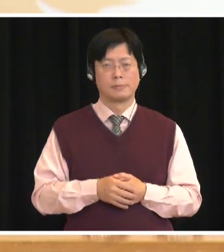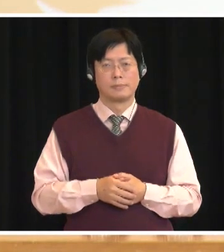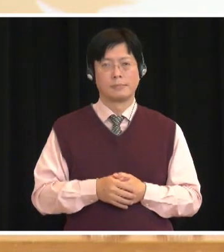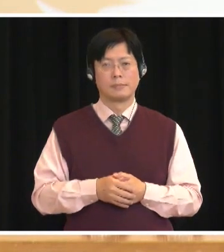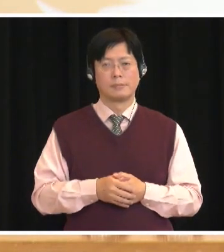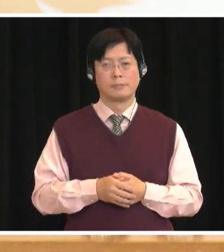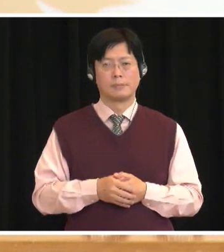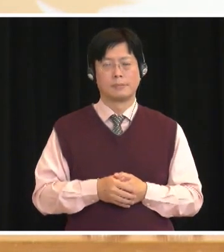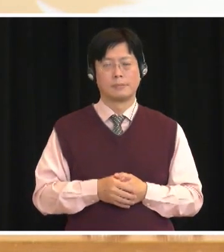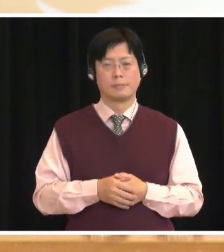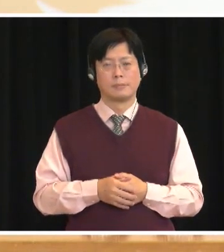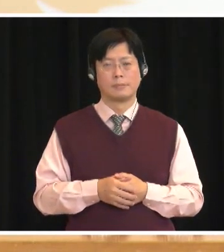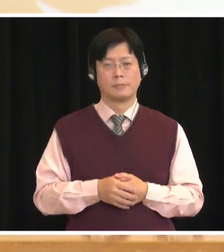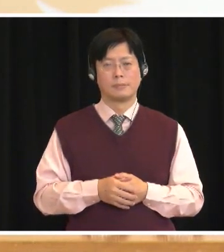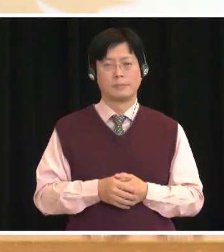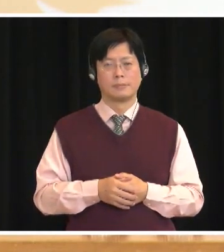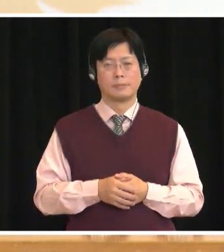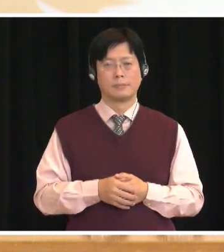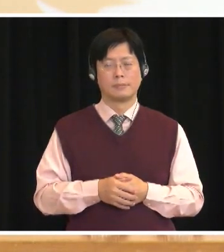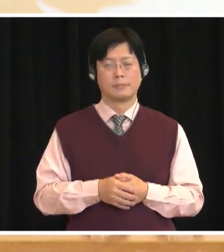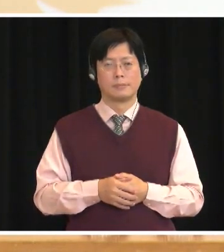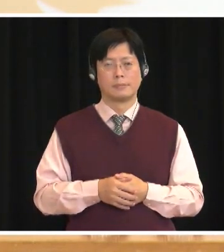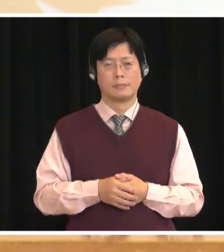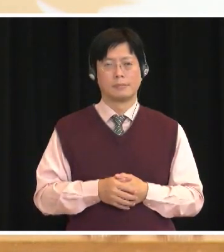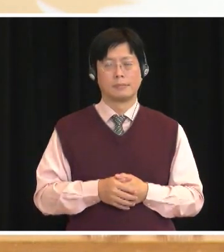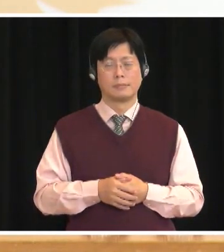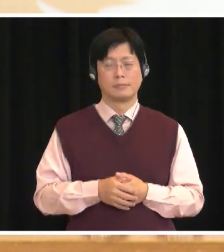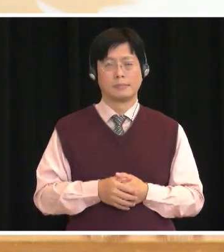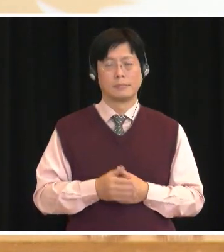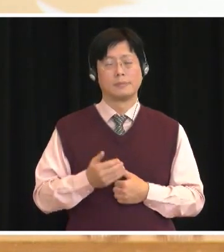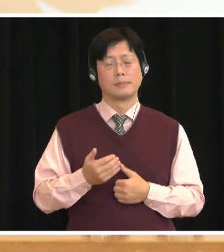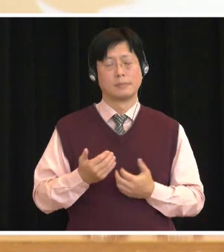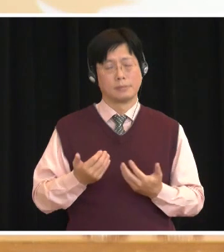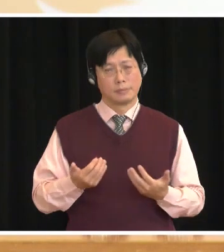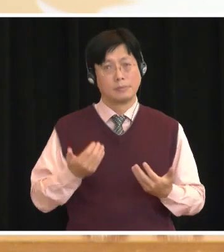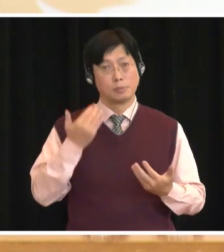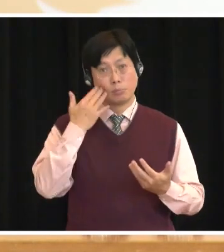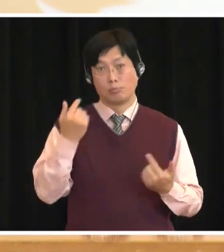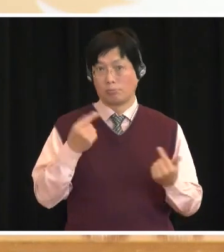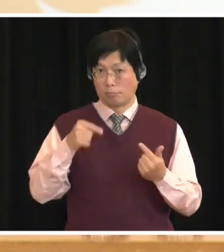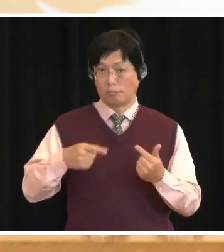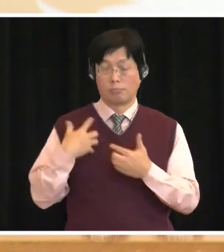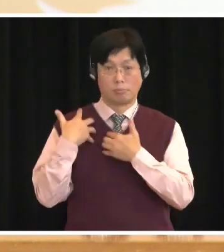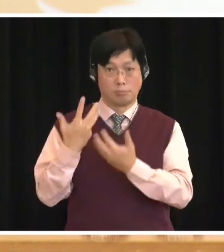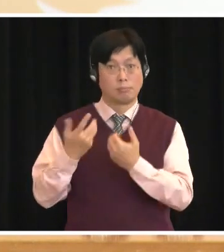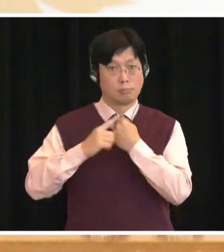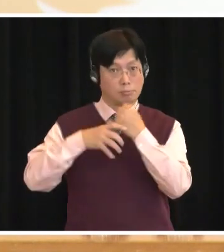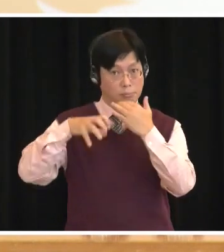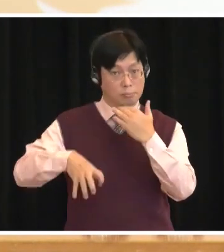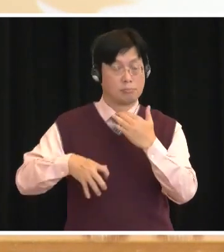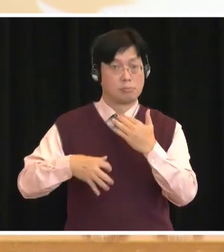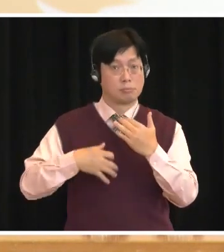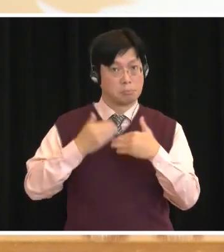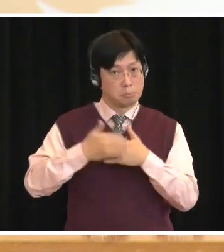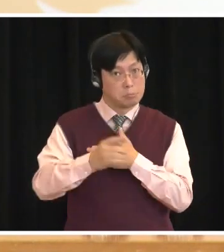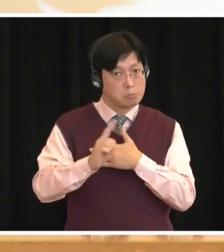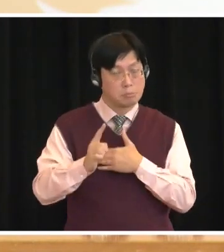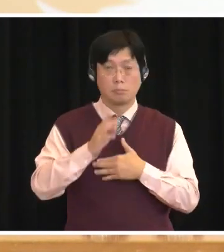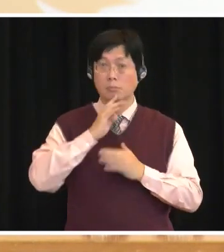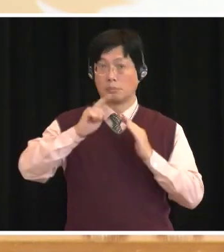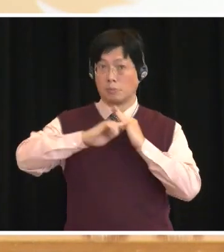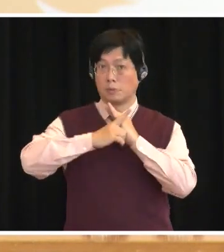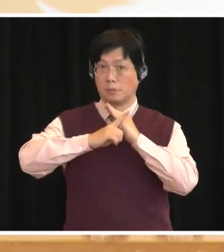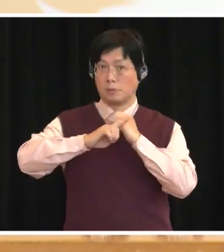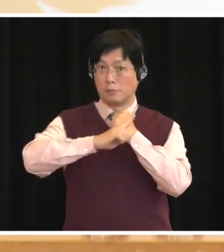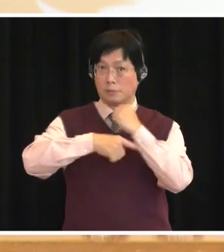qualification in process of trial? Are they tried in court or are they not? What happens? What we know